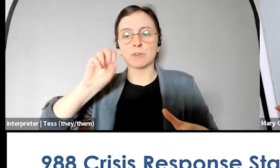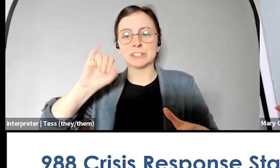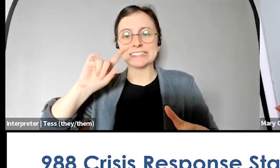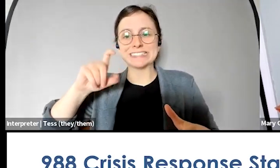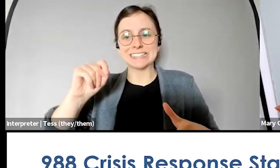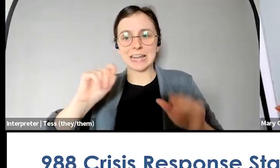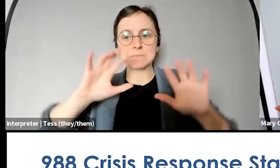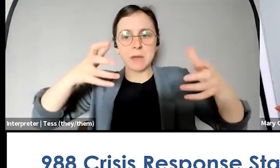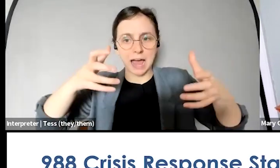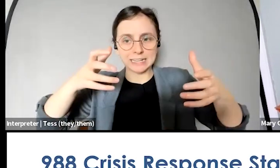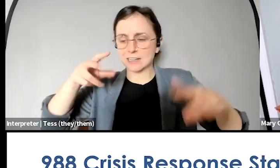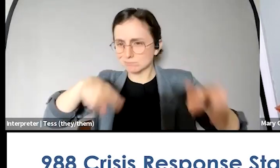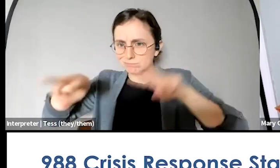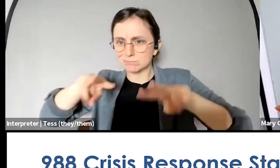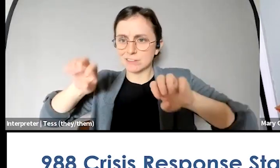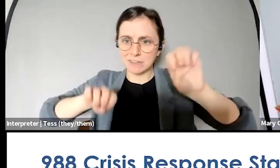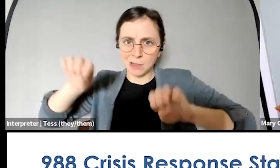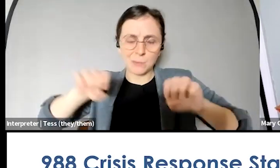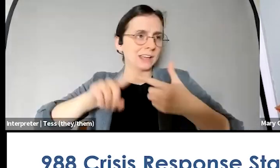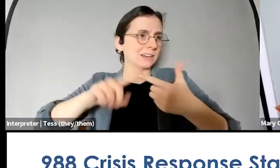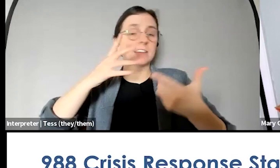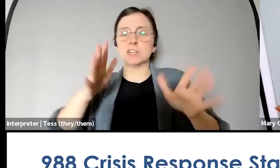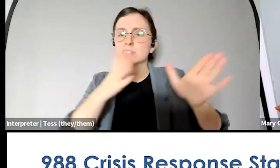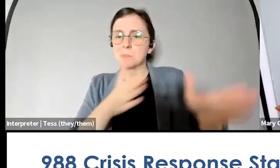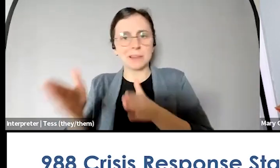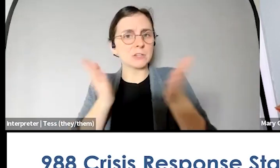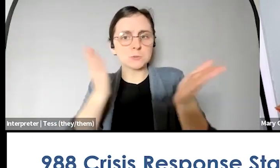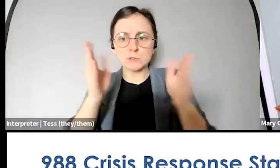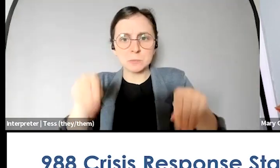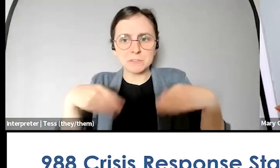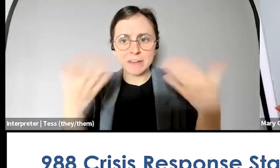what services are going to be provided, it has a fee in